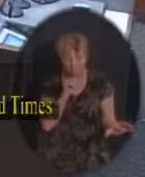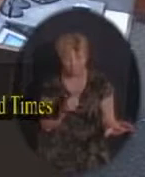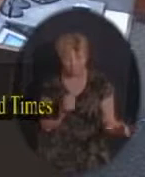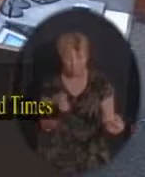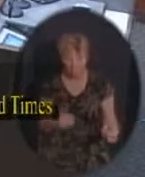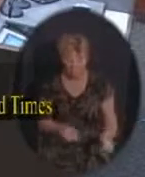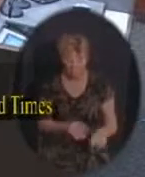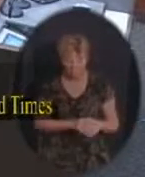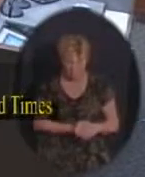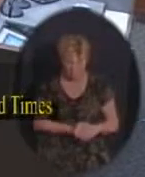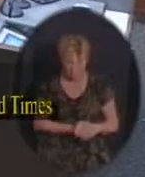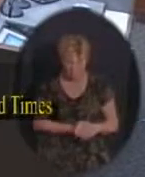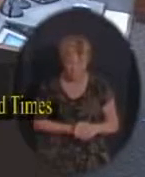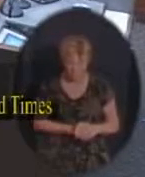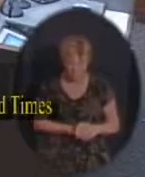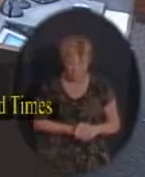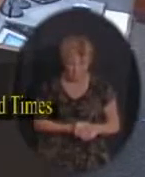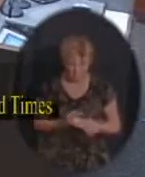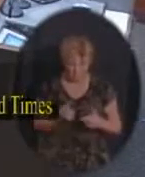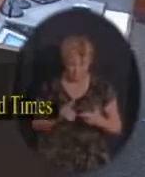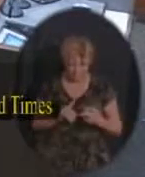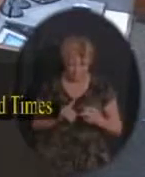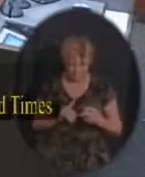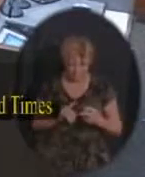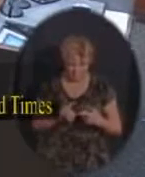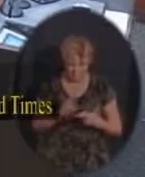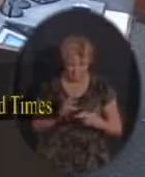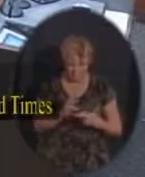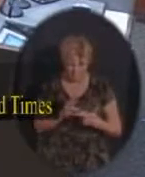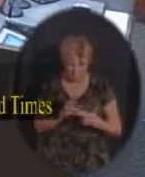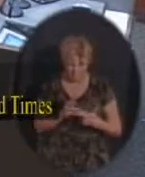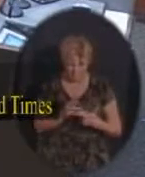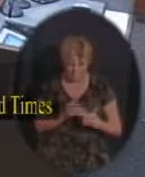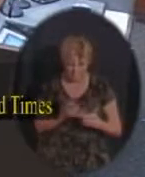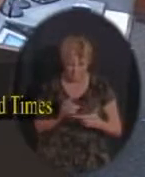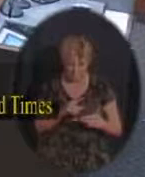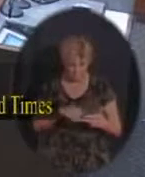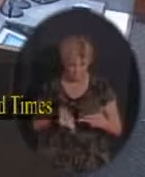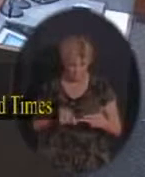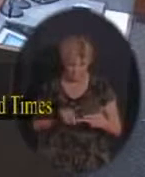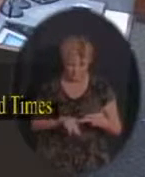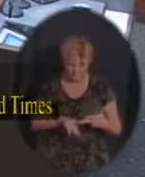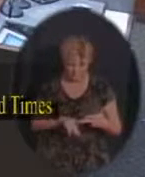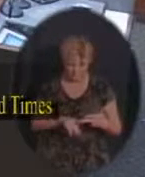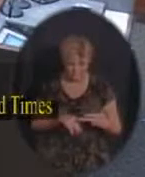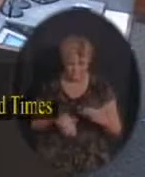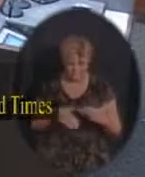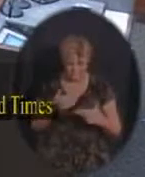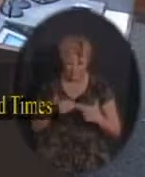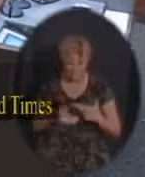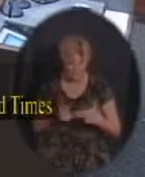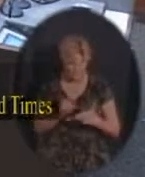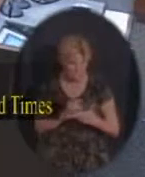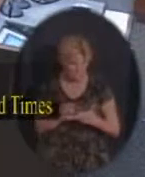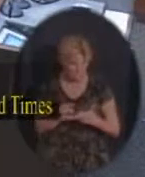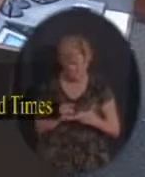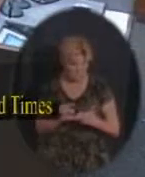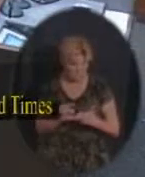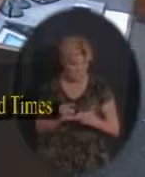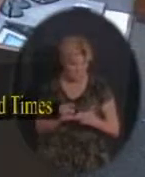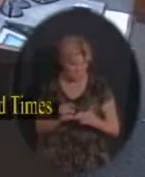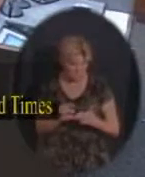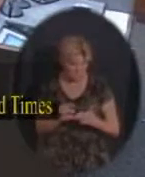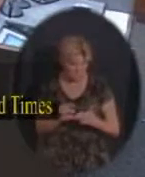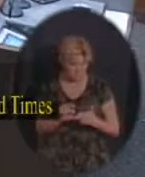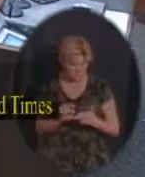the 11th or the 13th, a Tuesday or a Thursday. I don't know if that makes any difference to, I won't be here the next week. no,